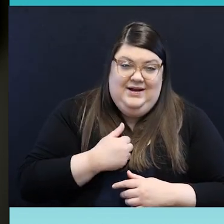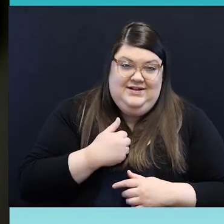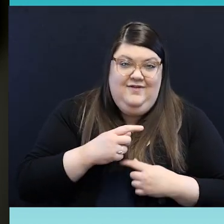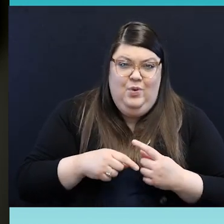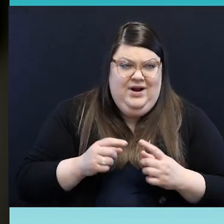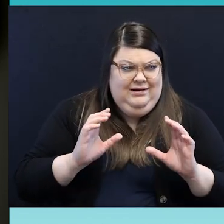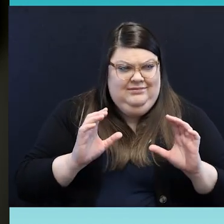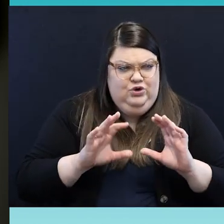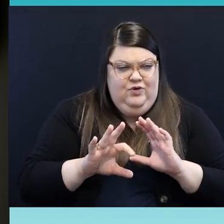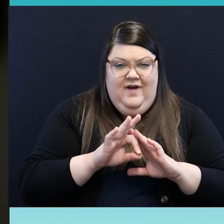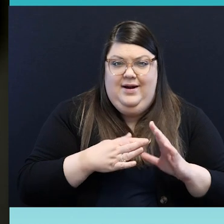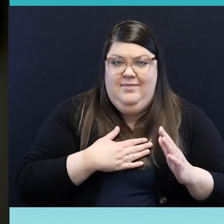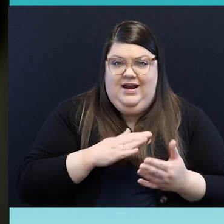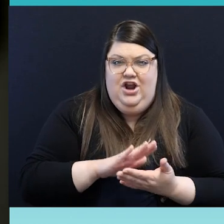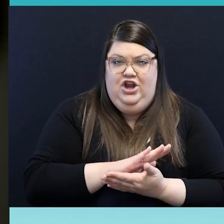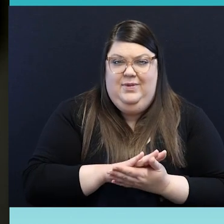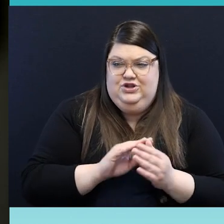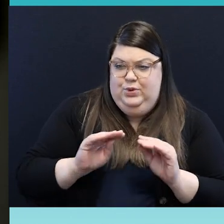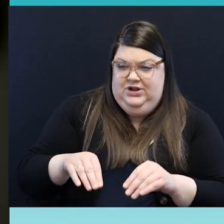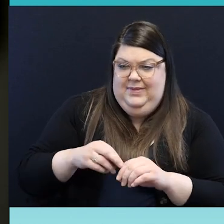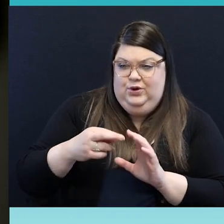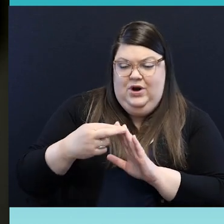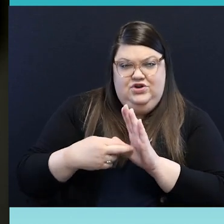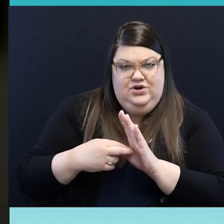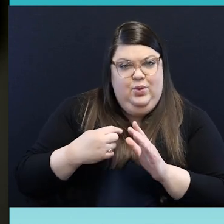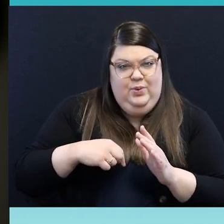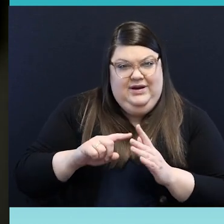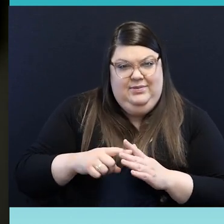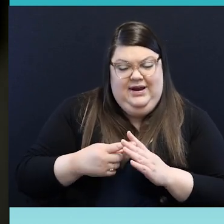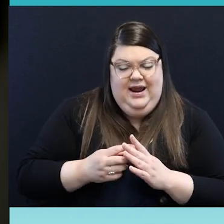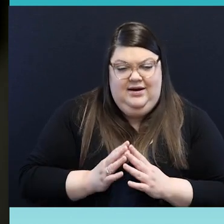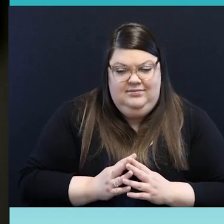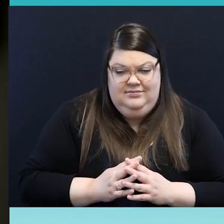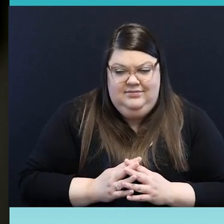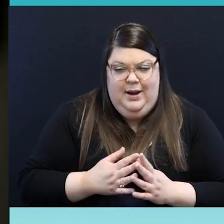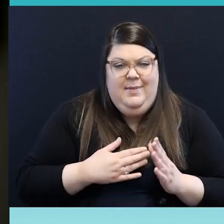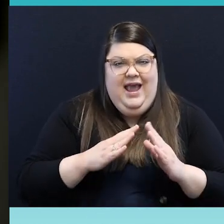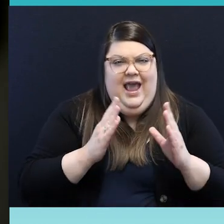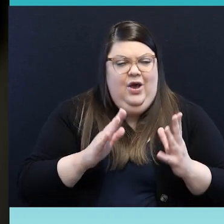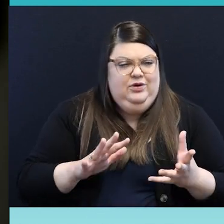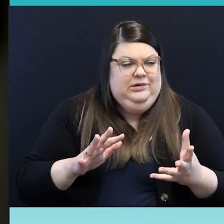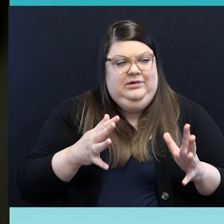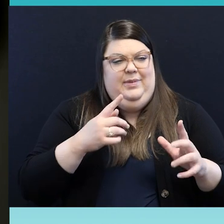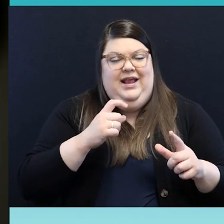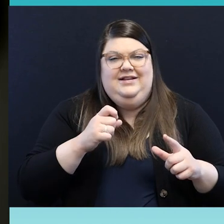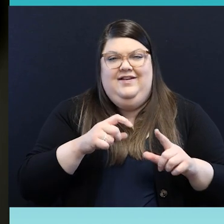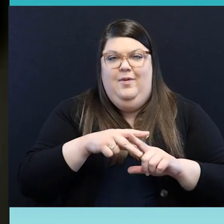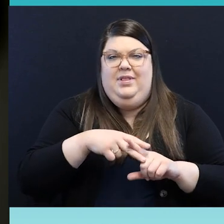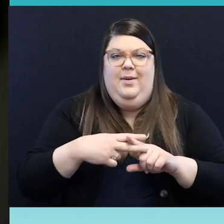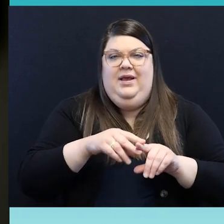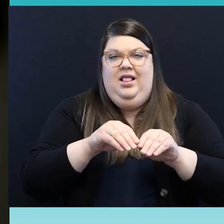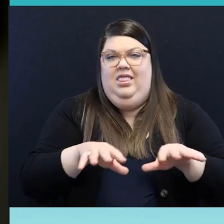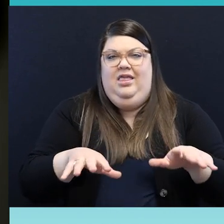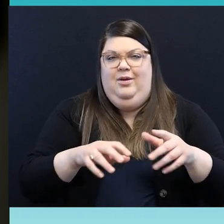to find my documents to put them into the registry when we began. My house was in disarray to a plumbing